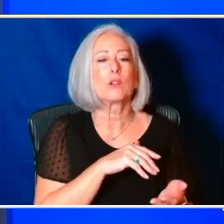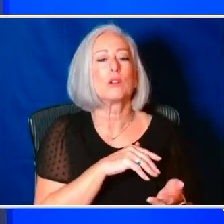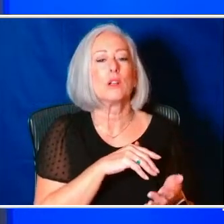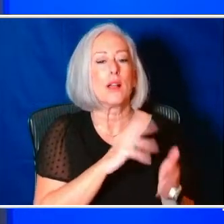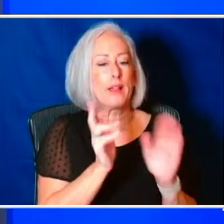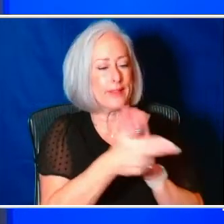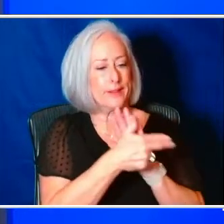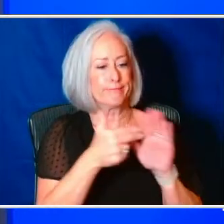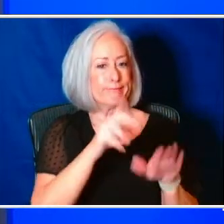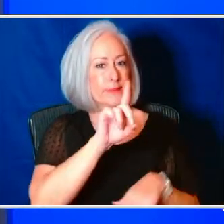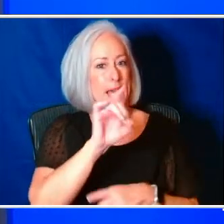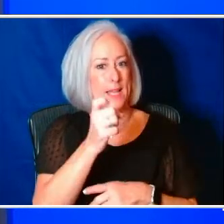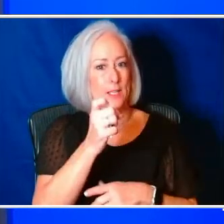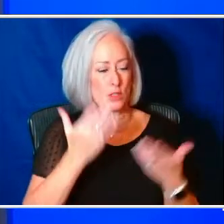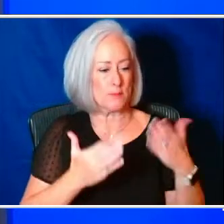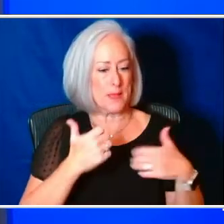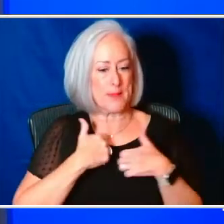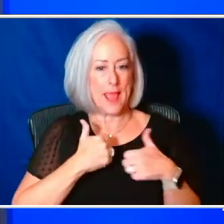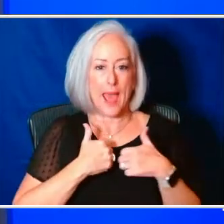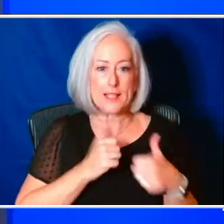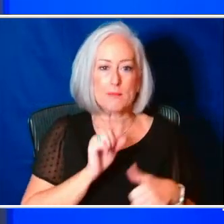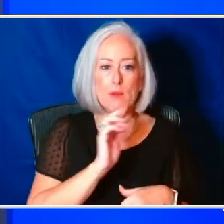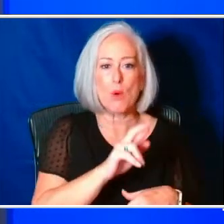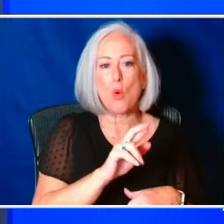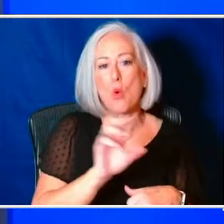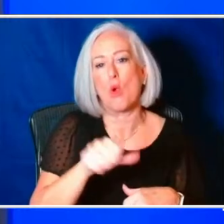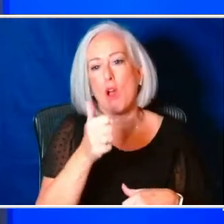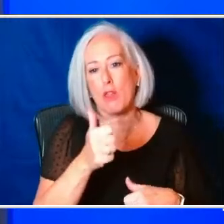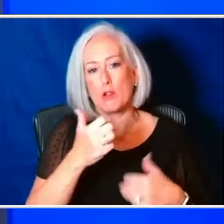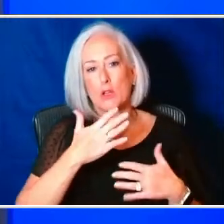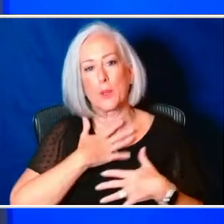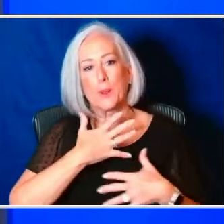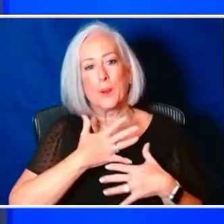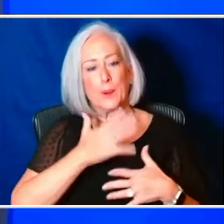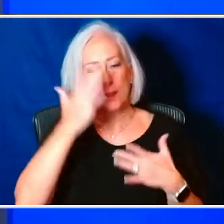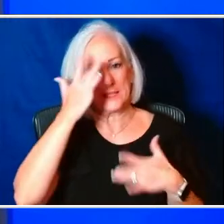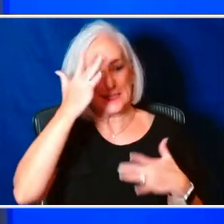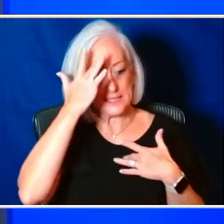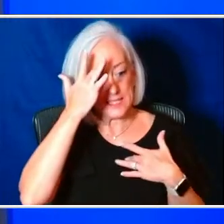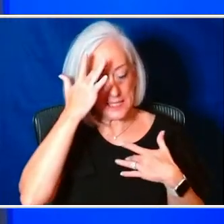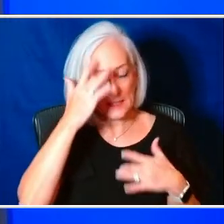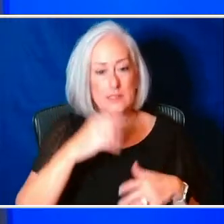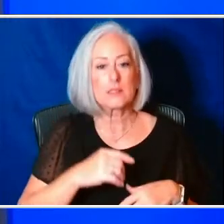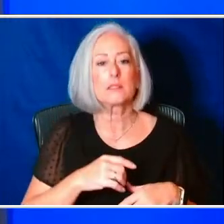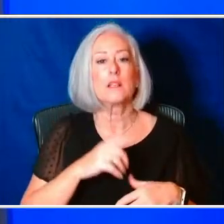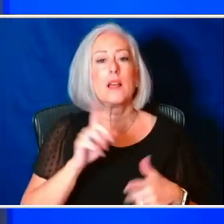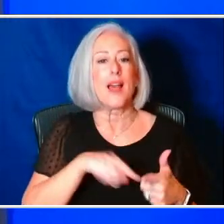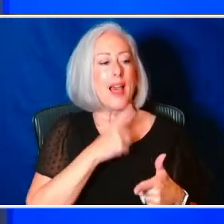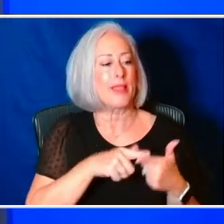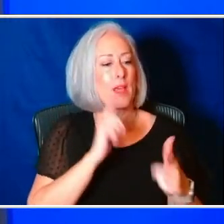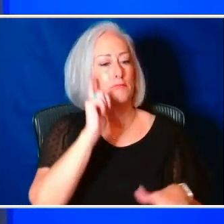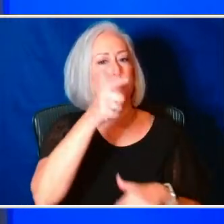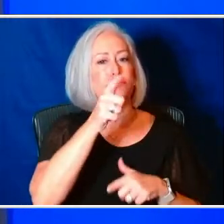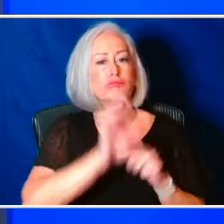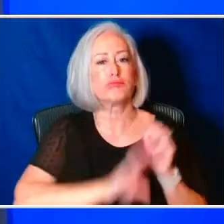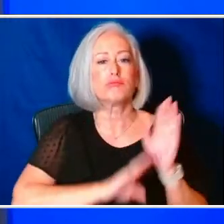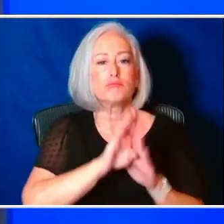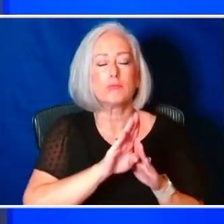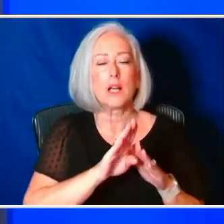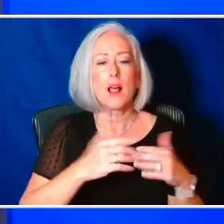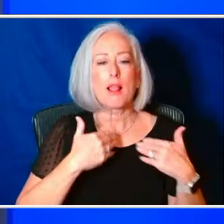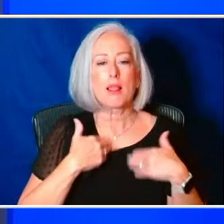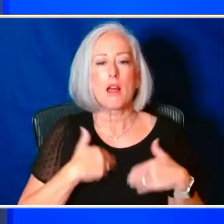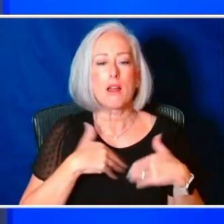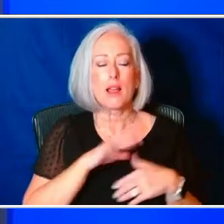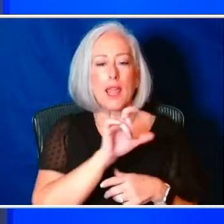possible asthma or some type of respiratory disease, but in further workup then end up developing lung cancer. And so about